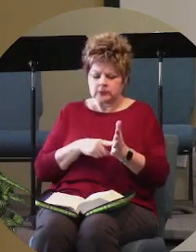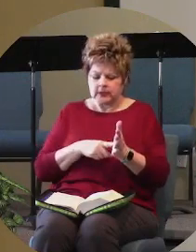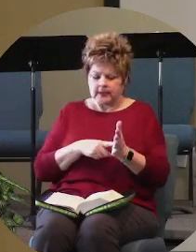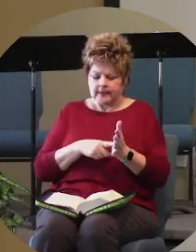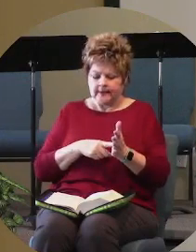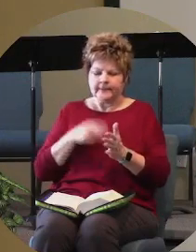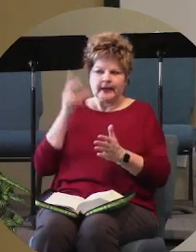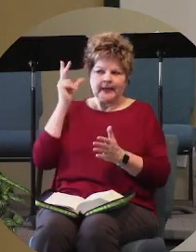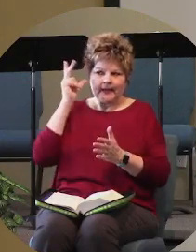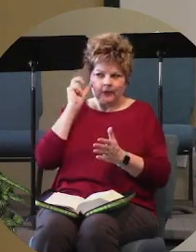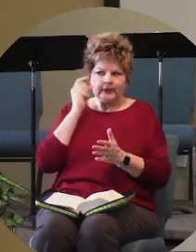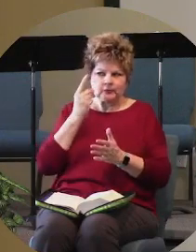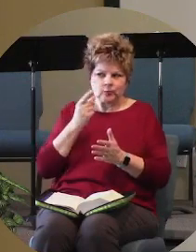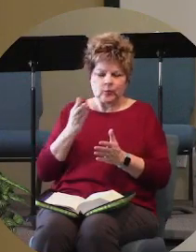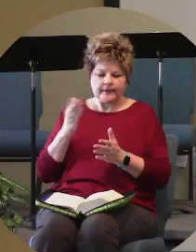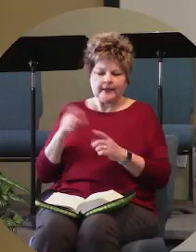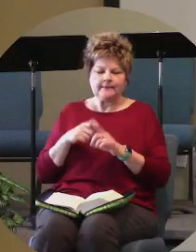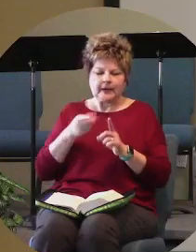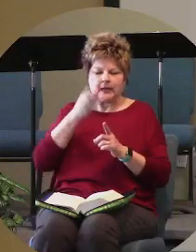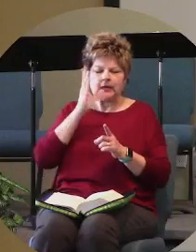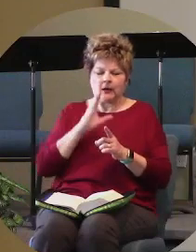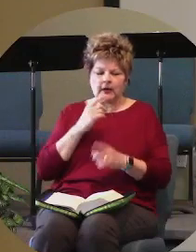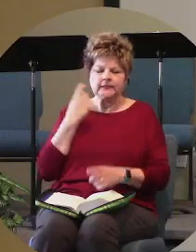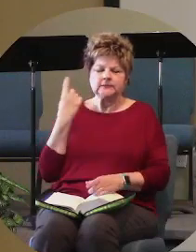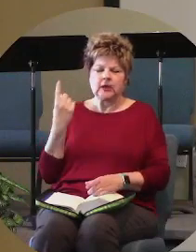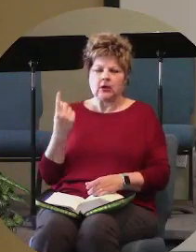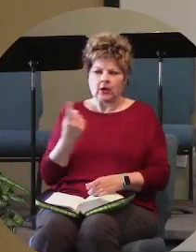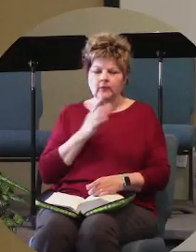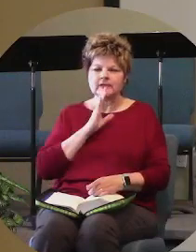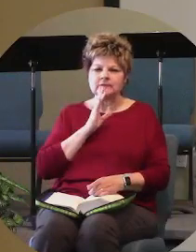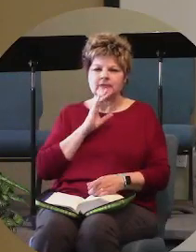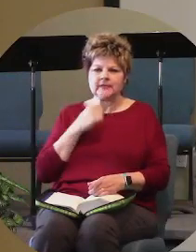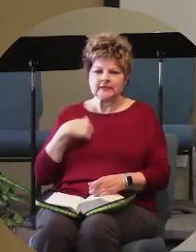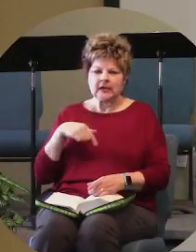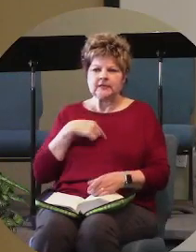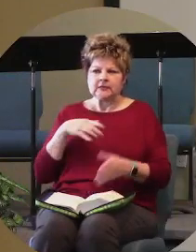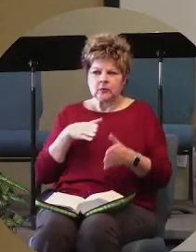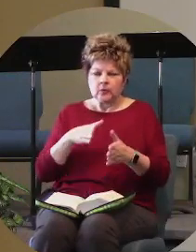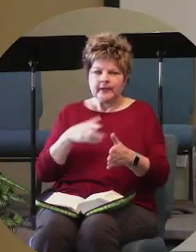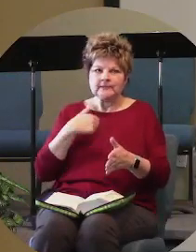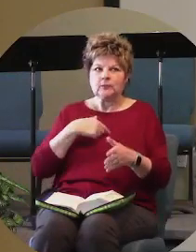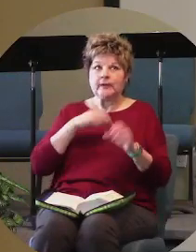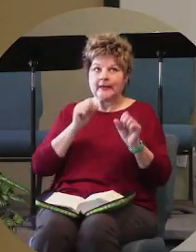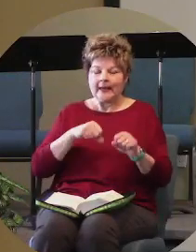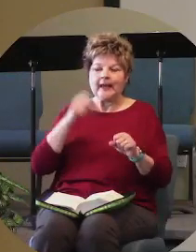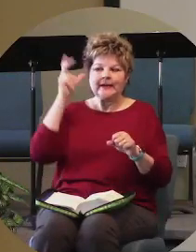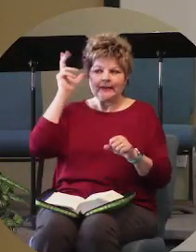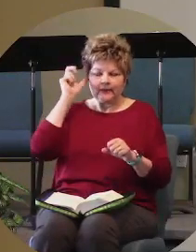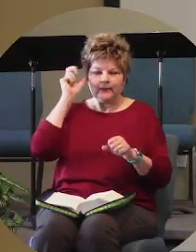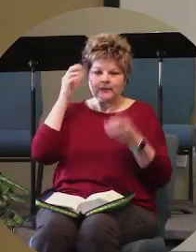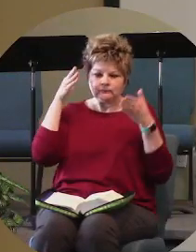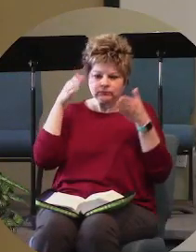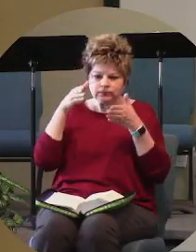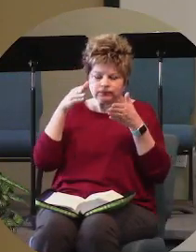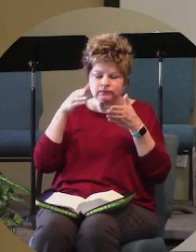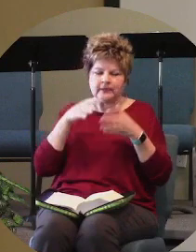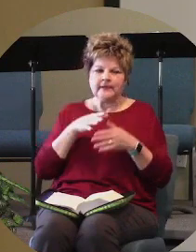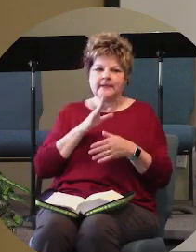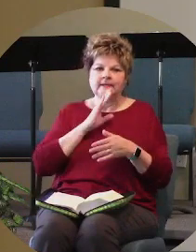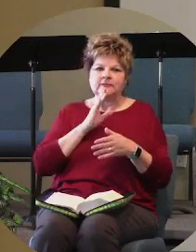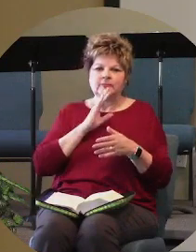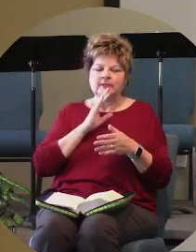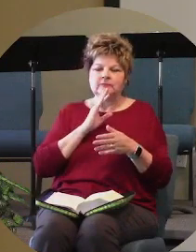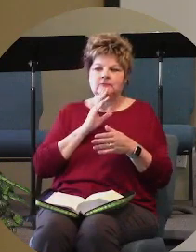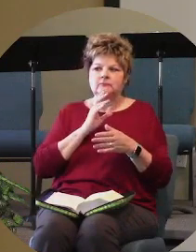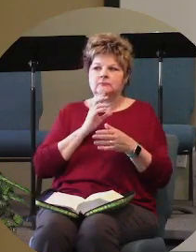hearing is one thing, but God is always speaking to us in ways that we can hear. For me, he speaks volumes through